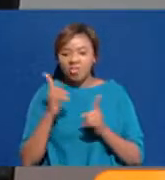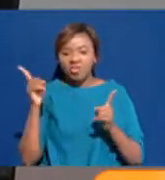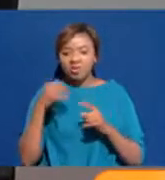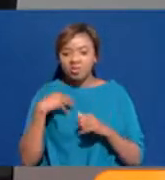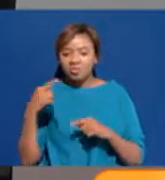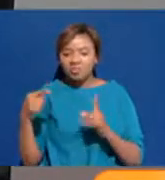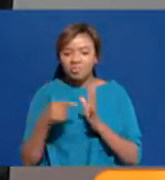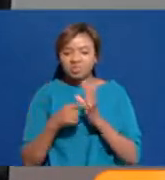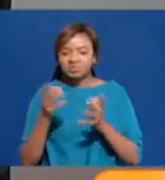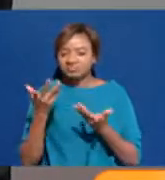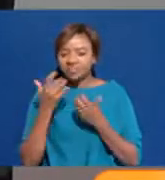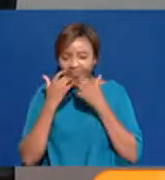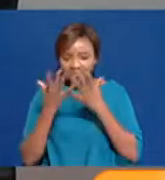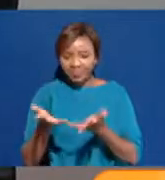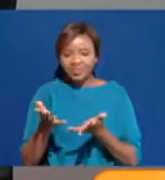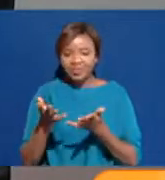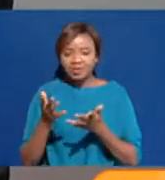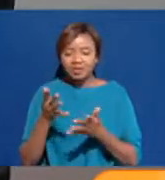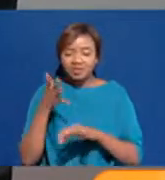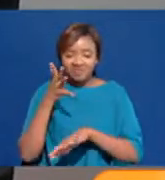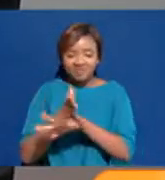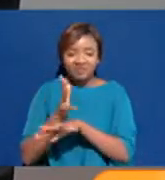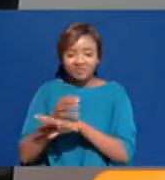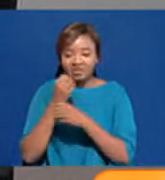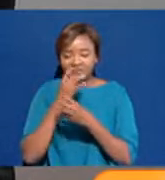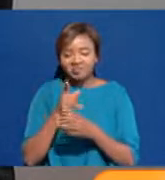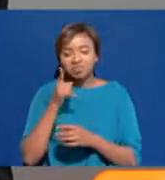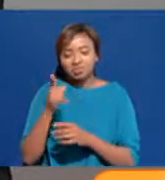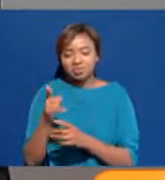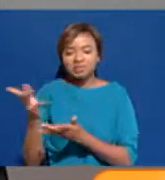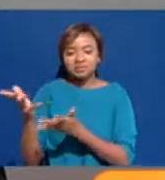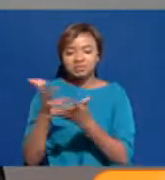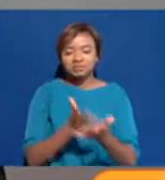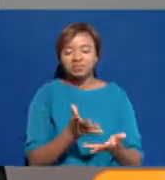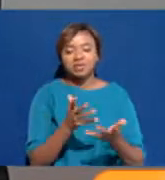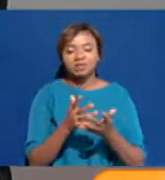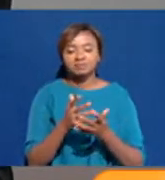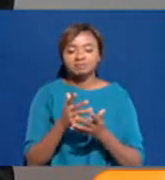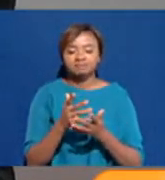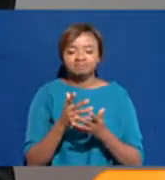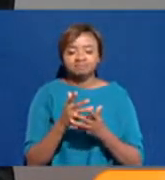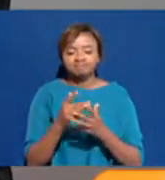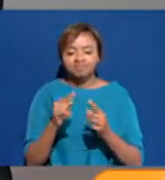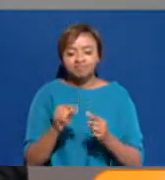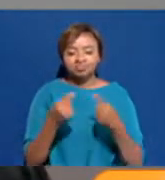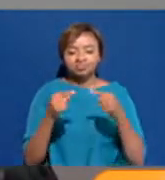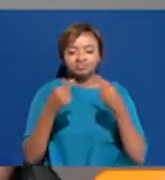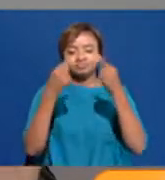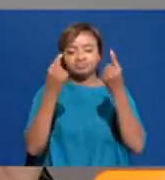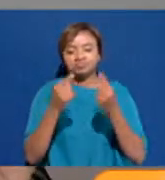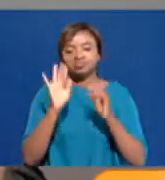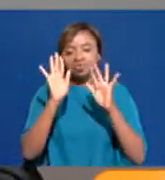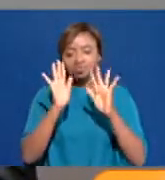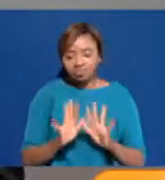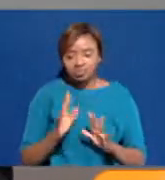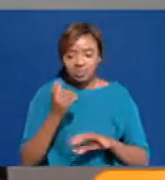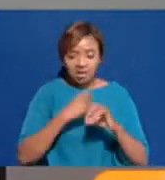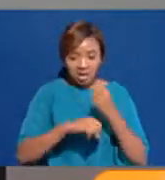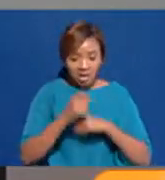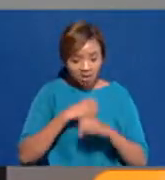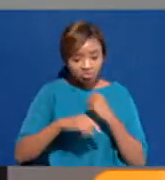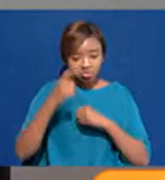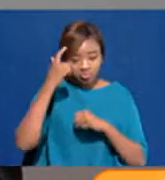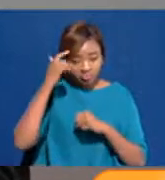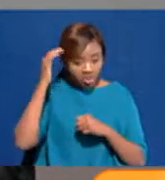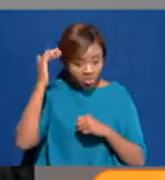And that also breeds a lot of misunderstanding. So let's go back to maturity of seeking information before